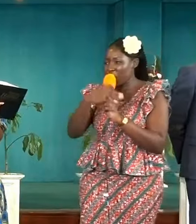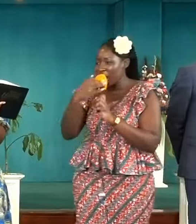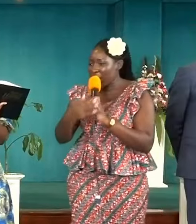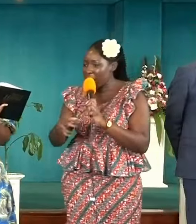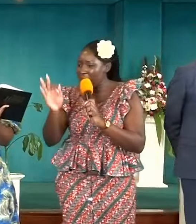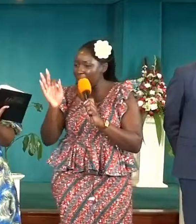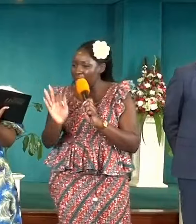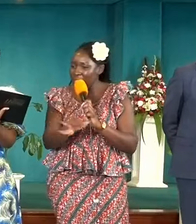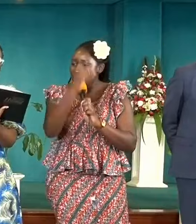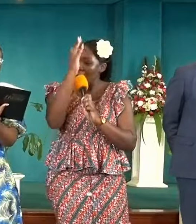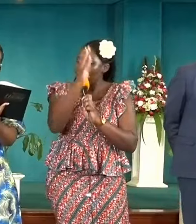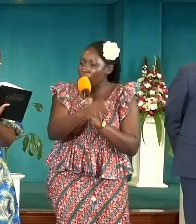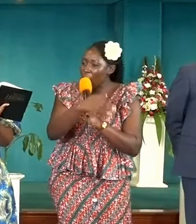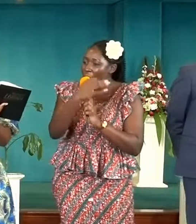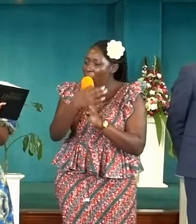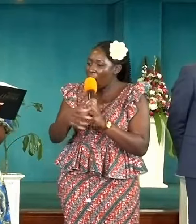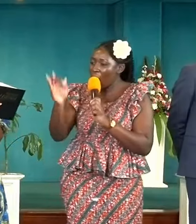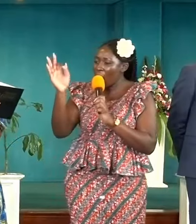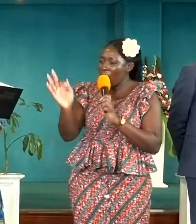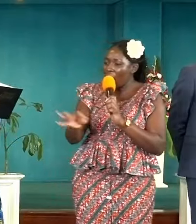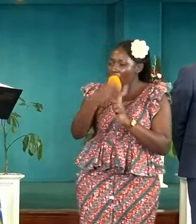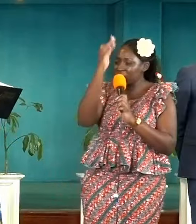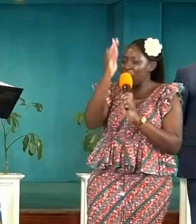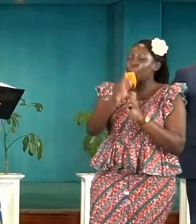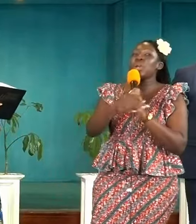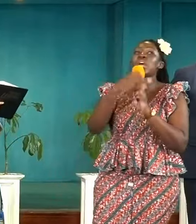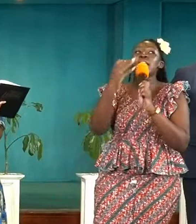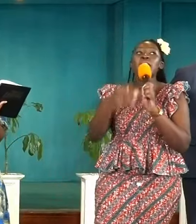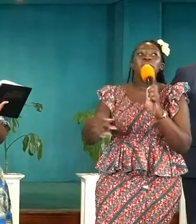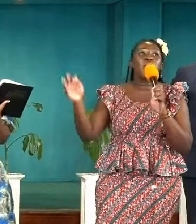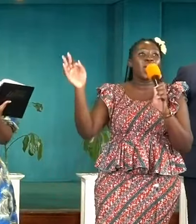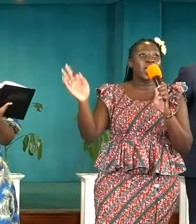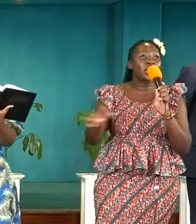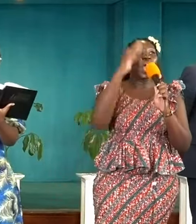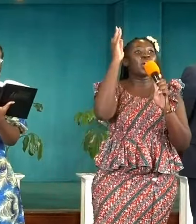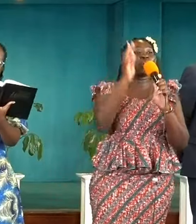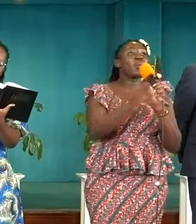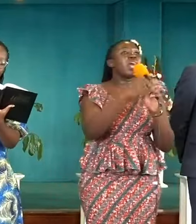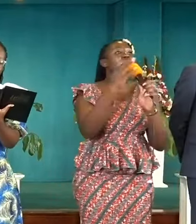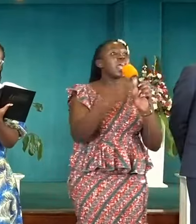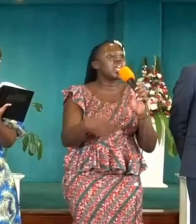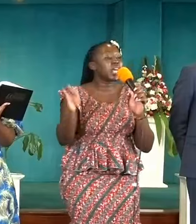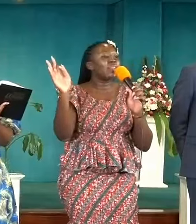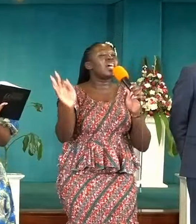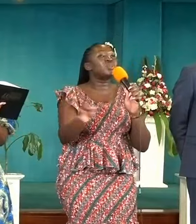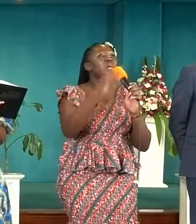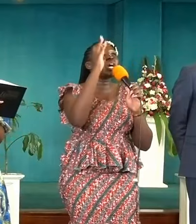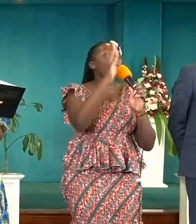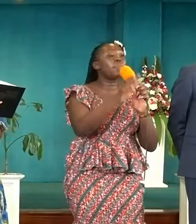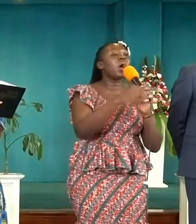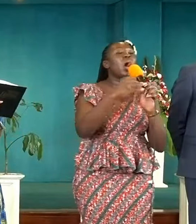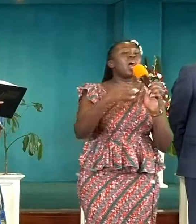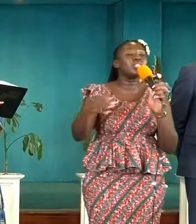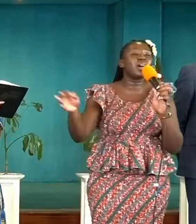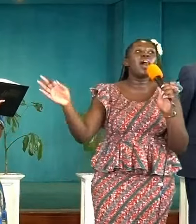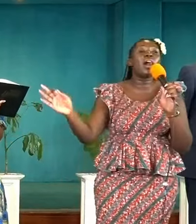Grace, grace, God's grace, grace that